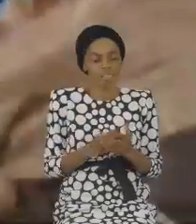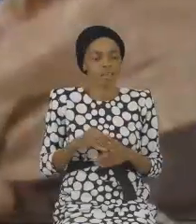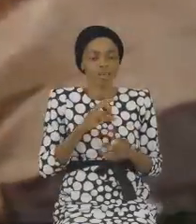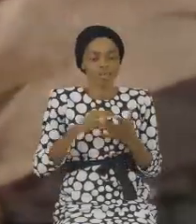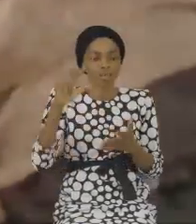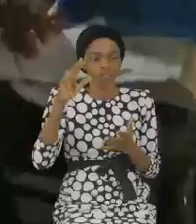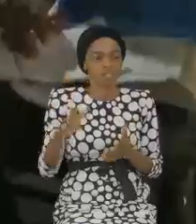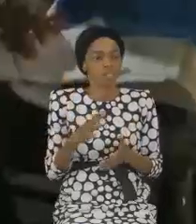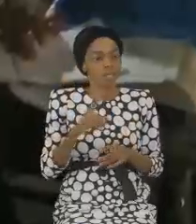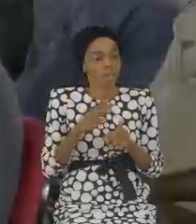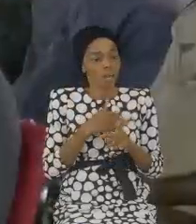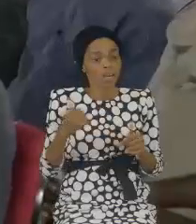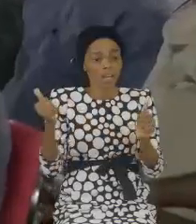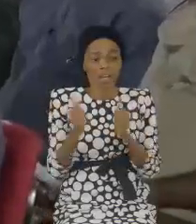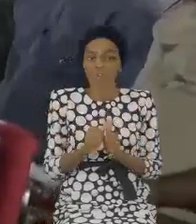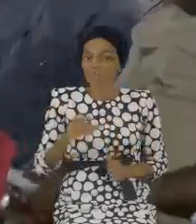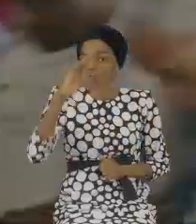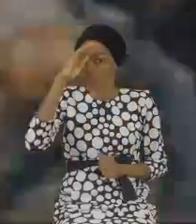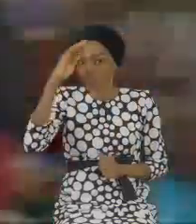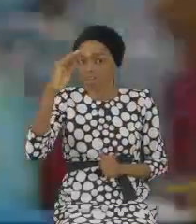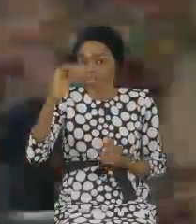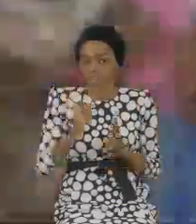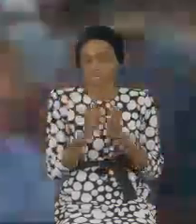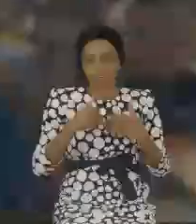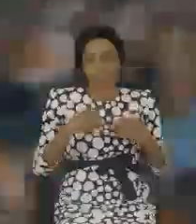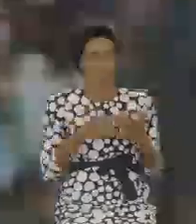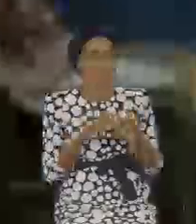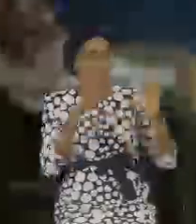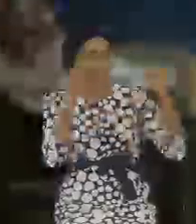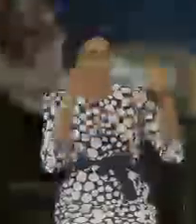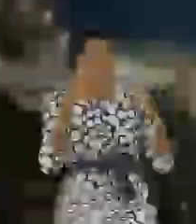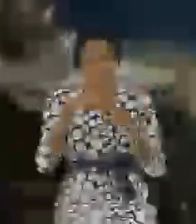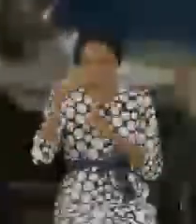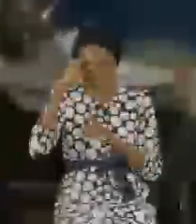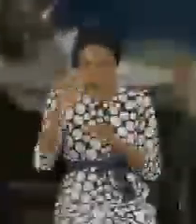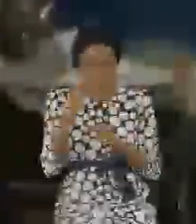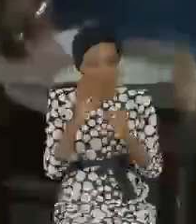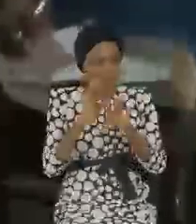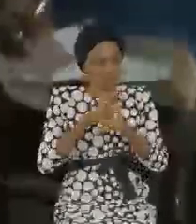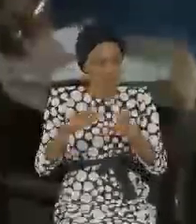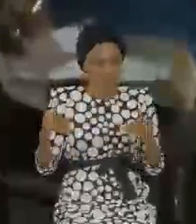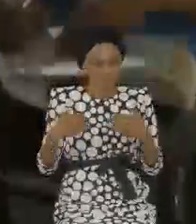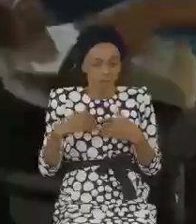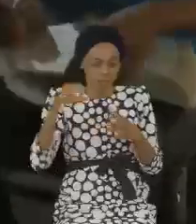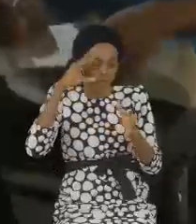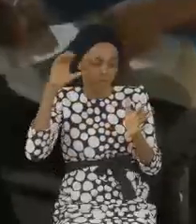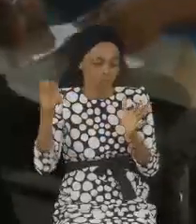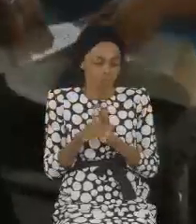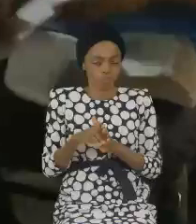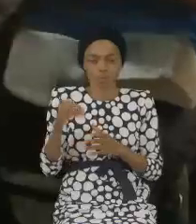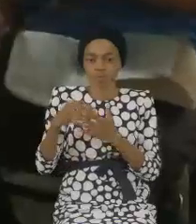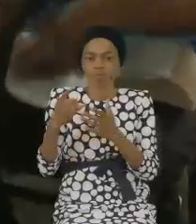everyone that has this hope in him, if we don't paint the picture before them, if we don't